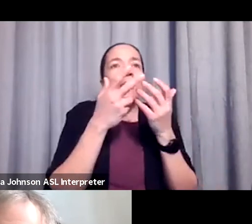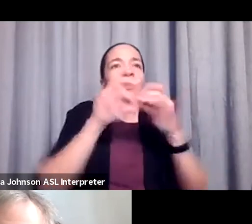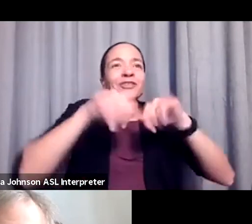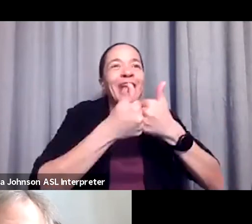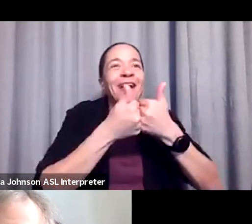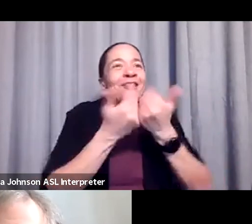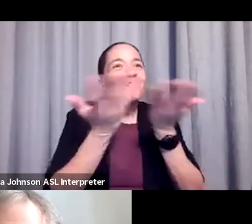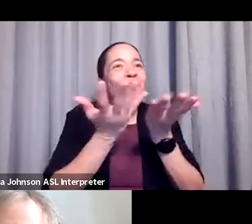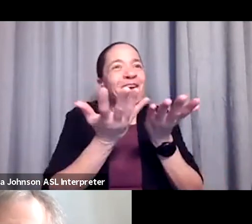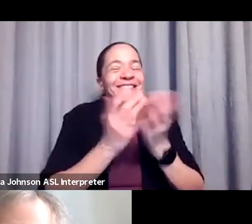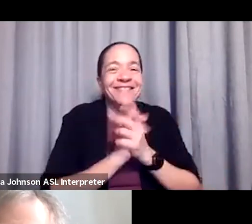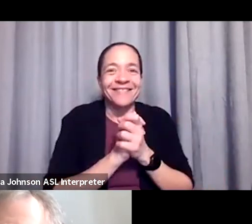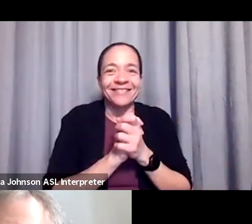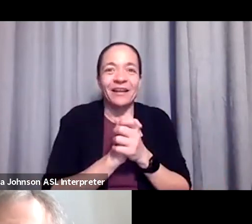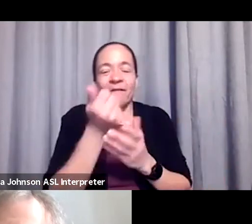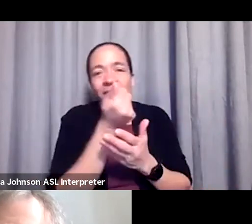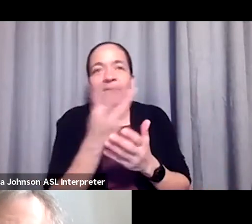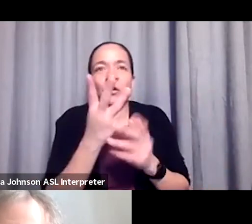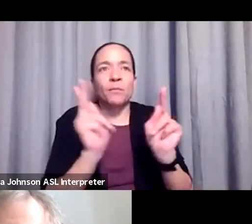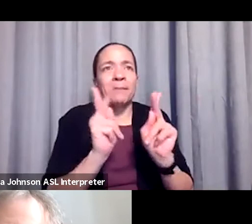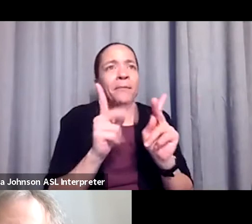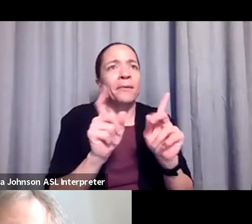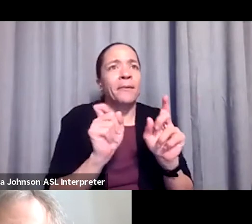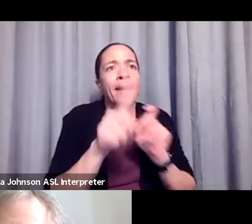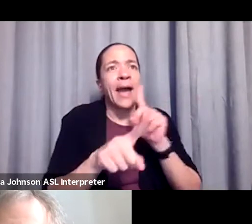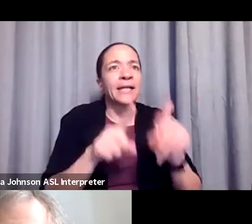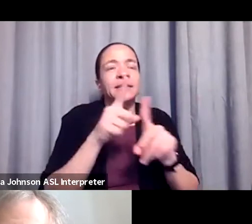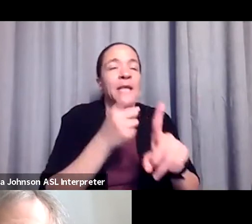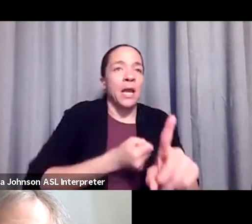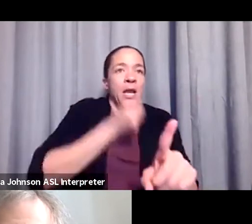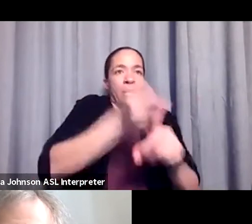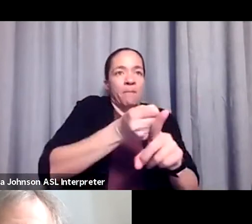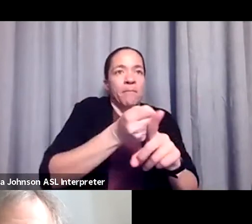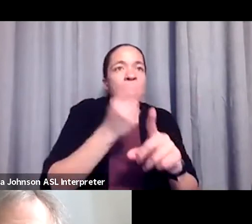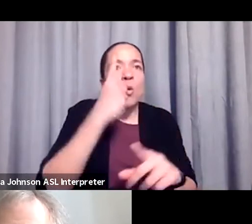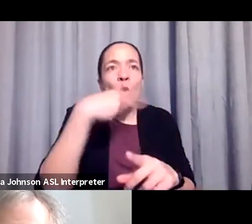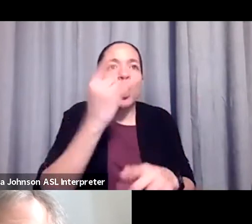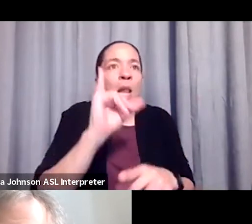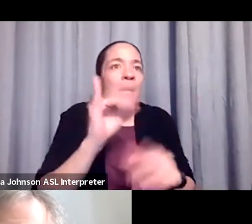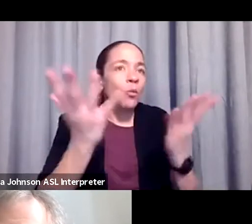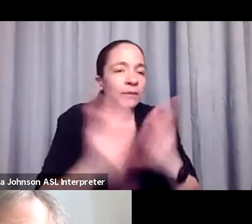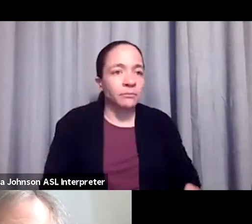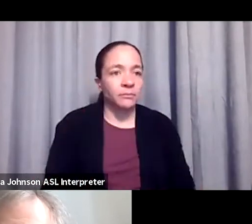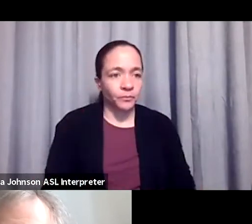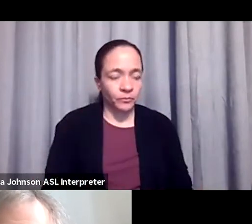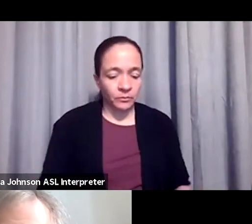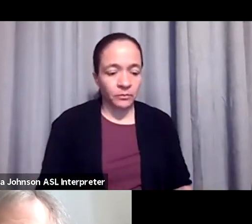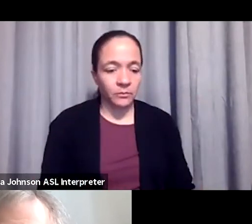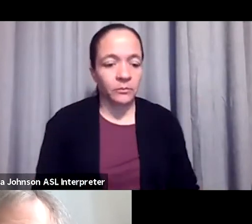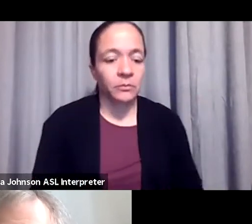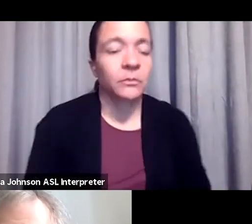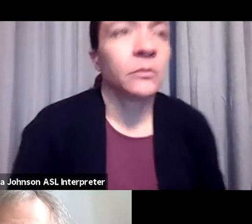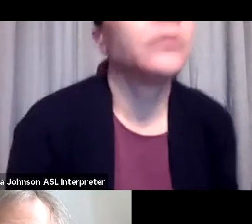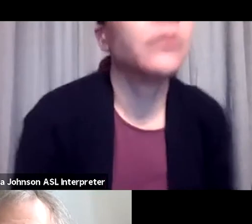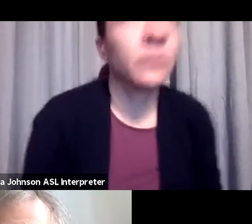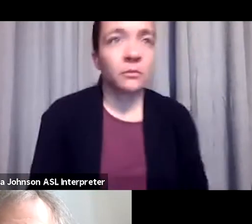us. Maybe a couple of people were asking, what does impact look like? And maybe that's a nice kind of visual to show folks while we talk